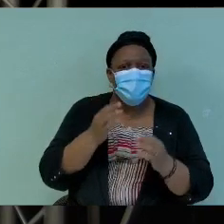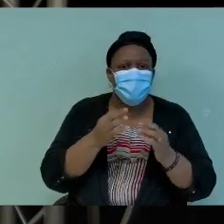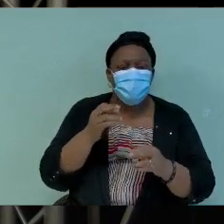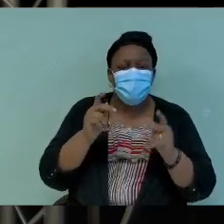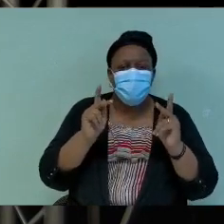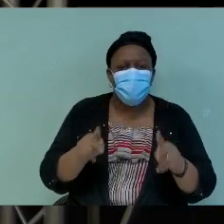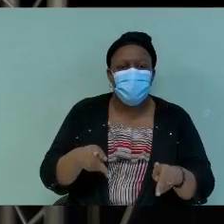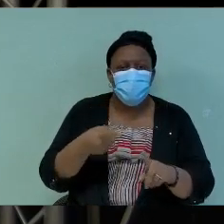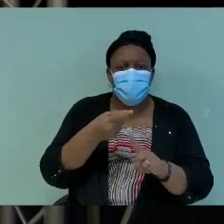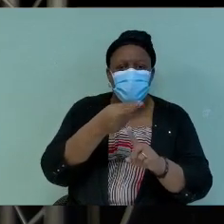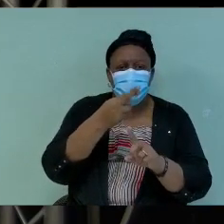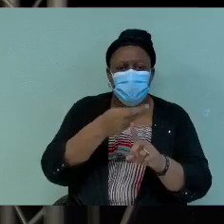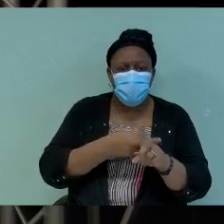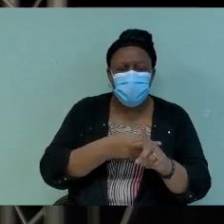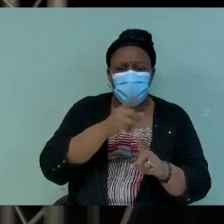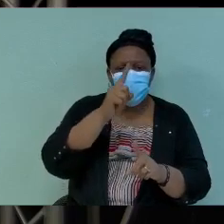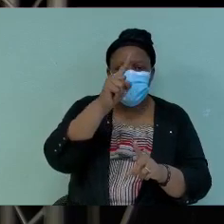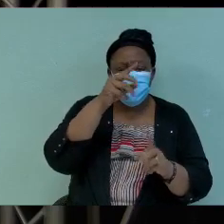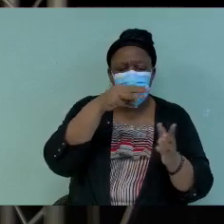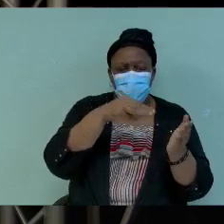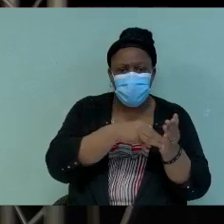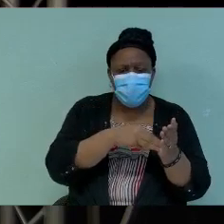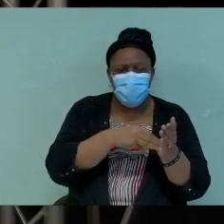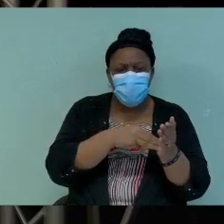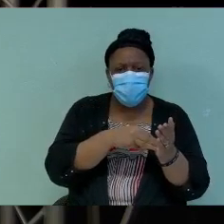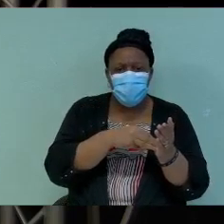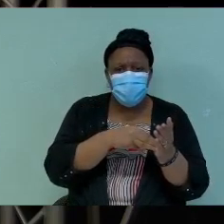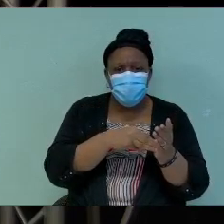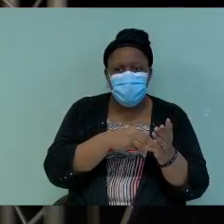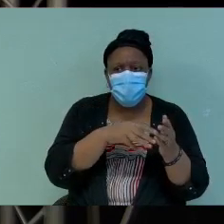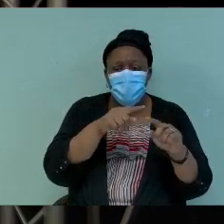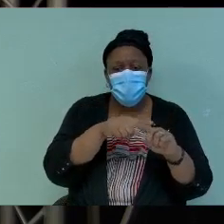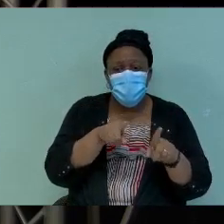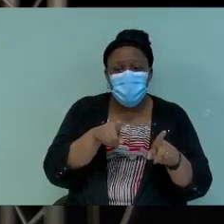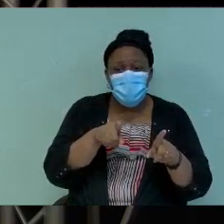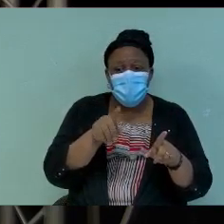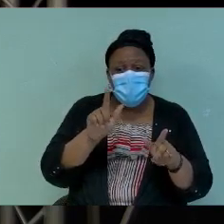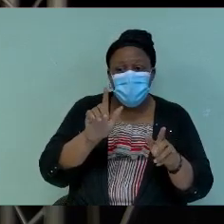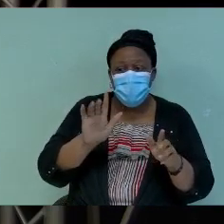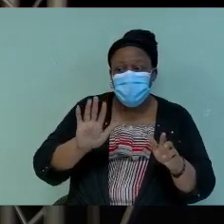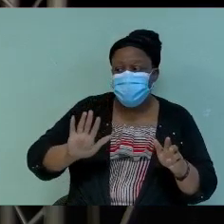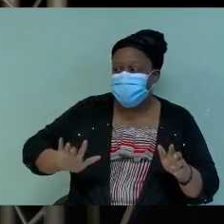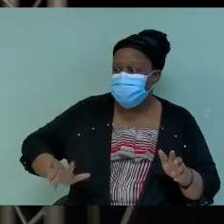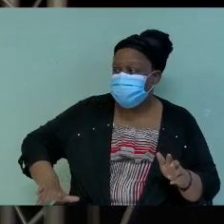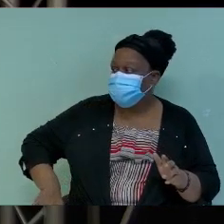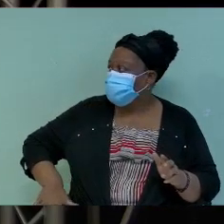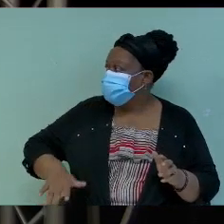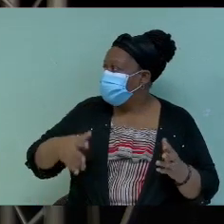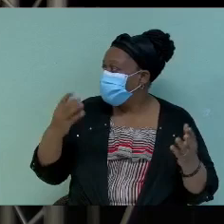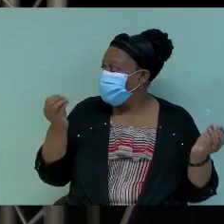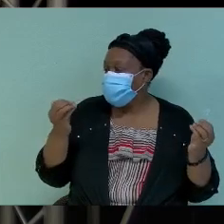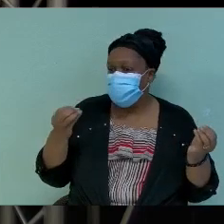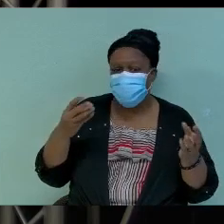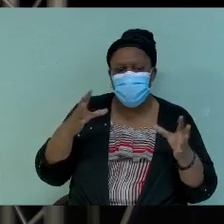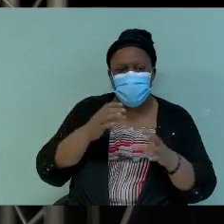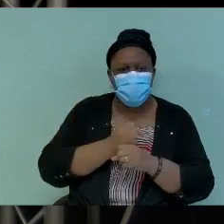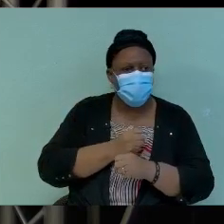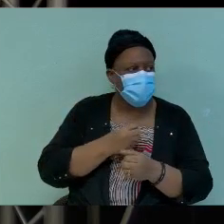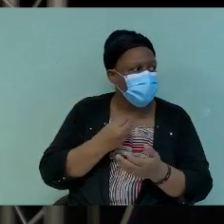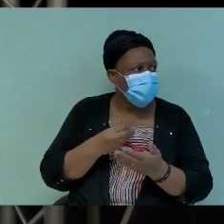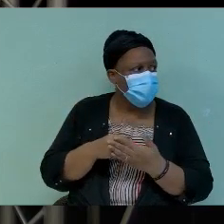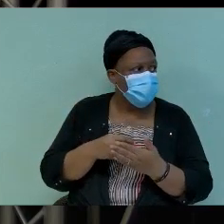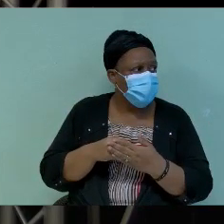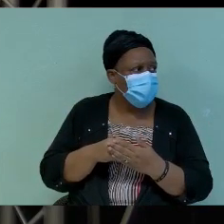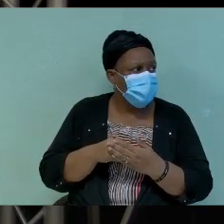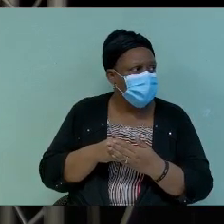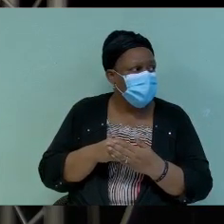to the landlord because you think it's just a start of paying their rent and not thinking about others